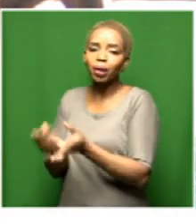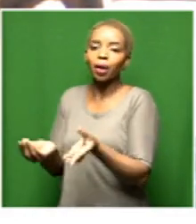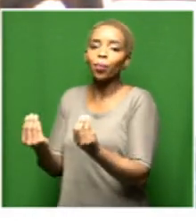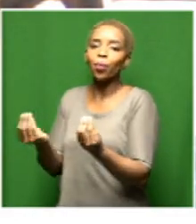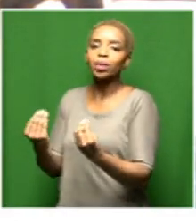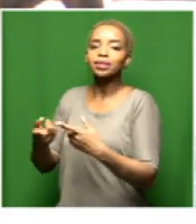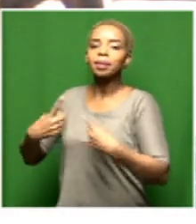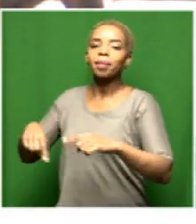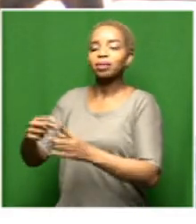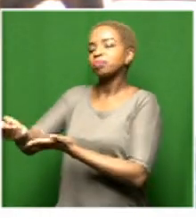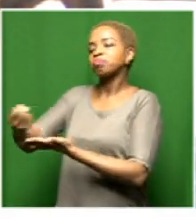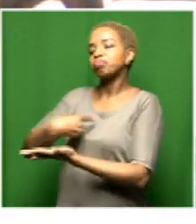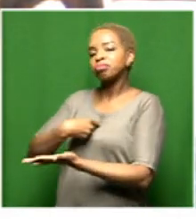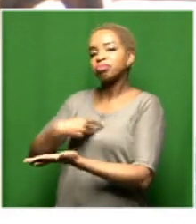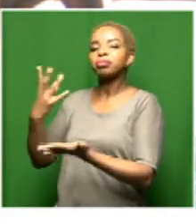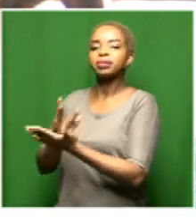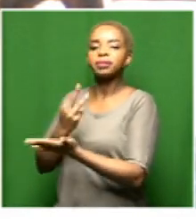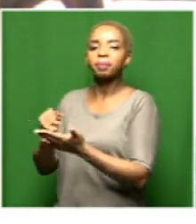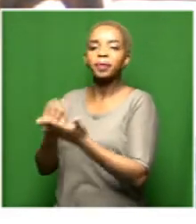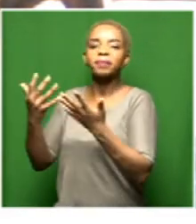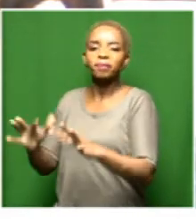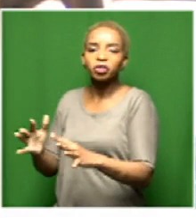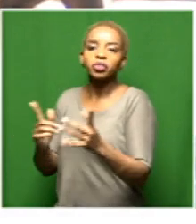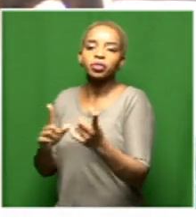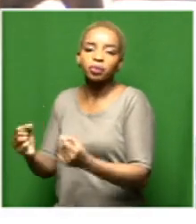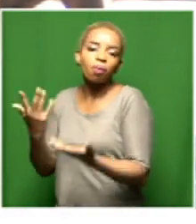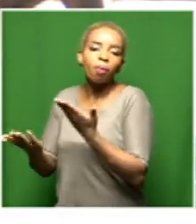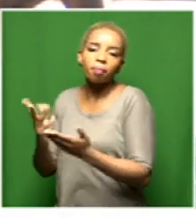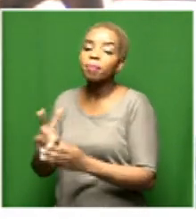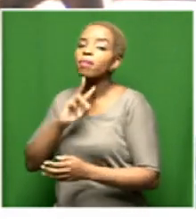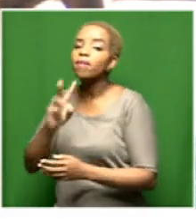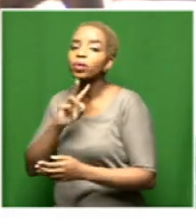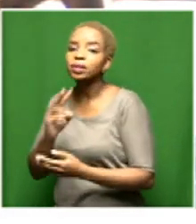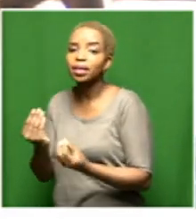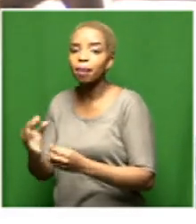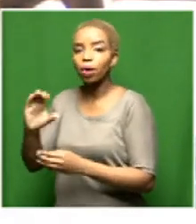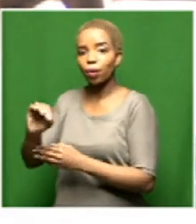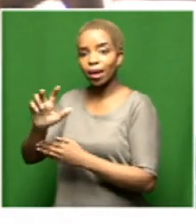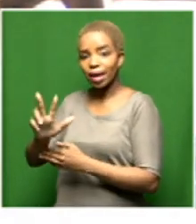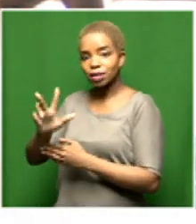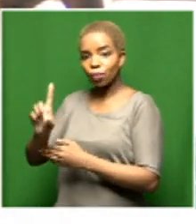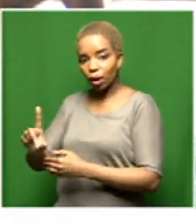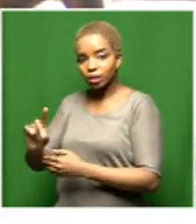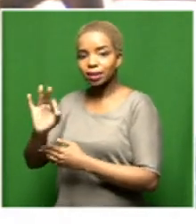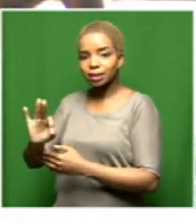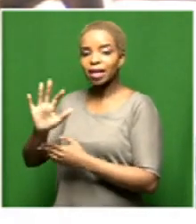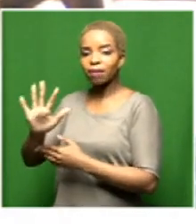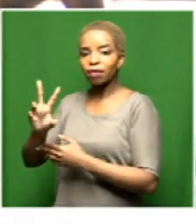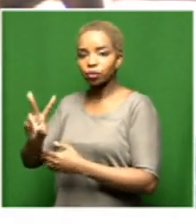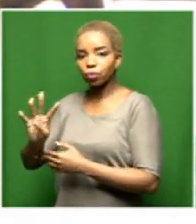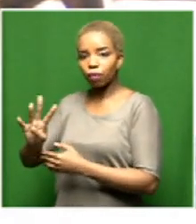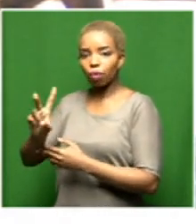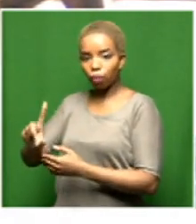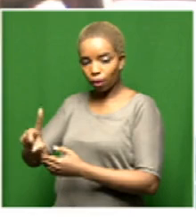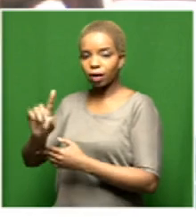picture that you've taken or a voice note. And the WhatsApp number for this is 081 352